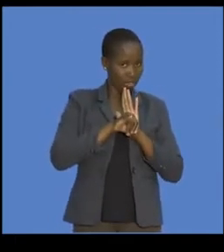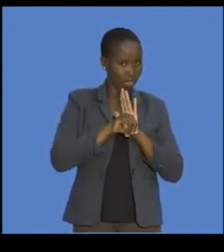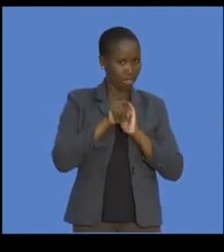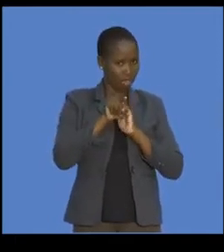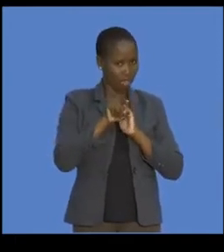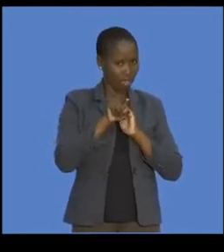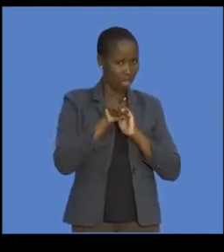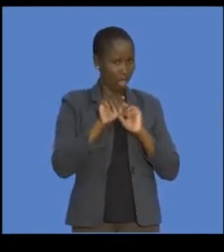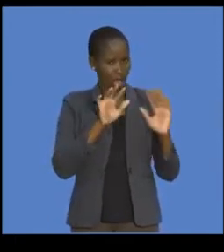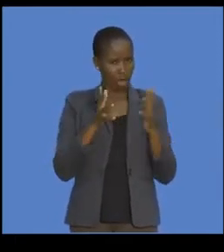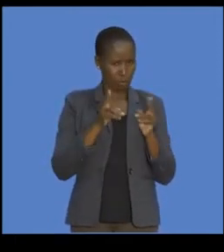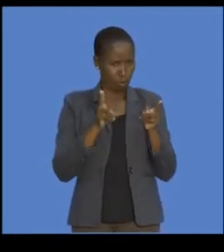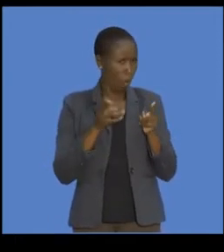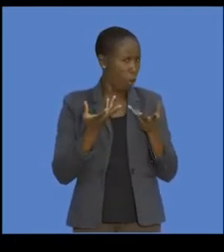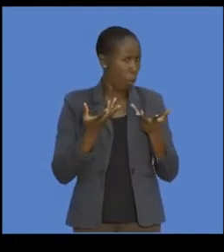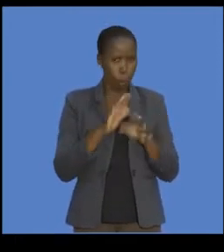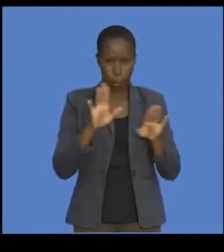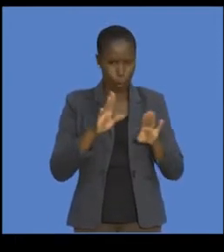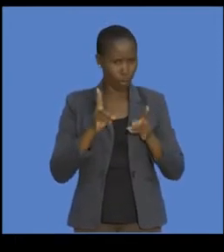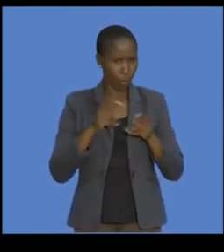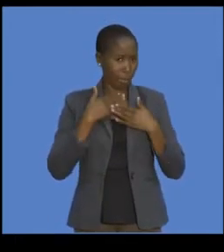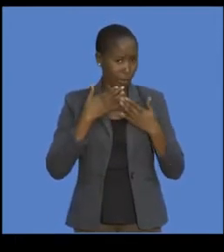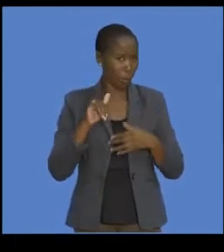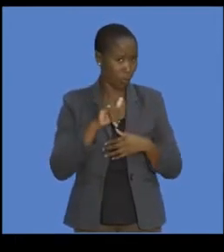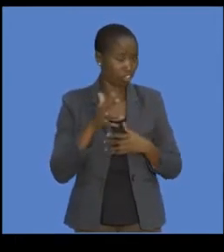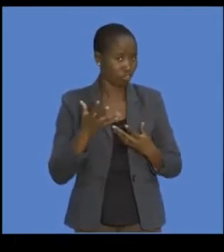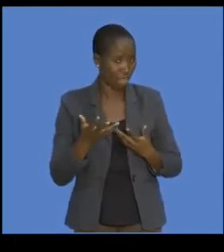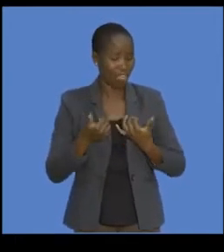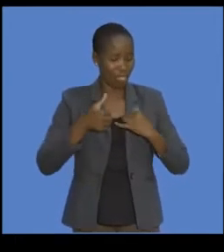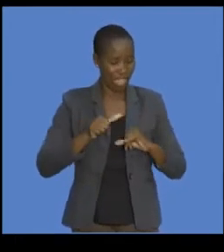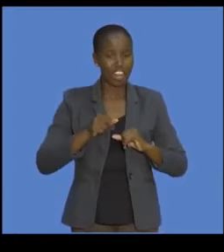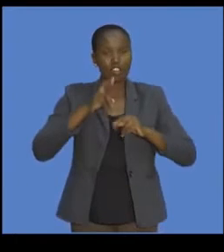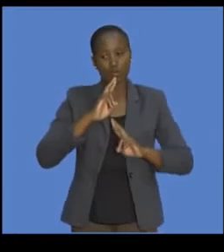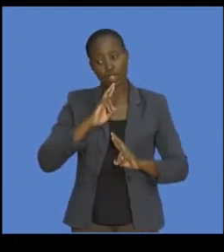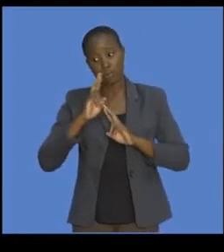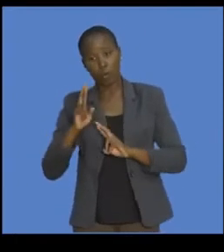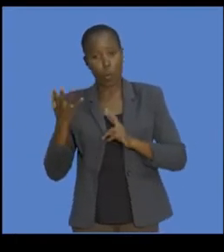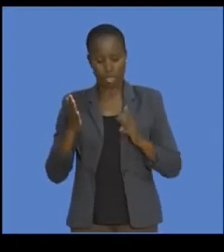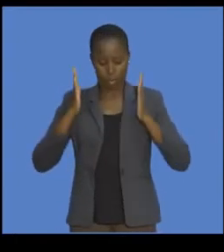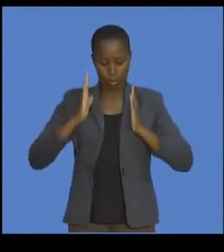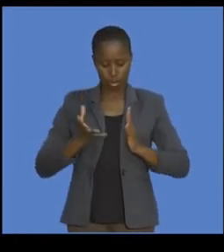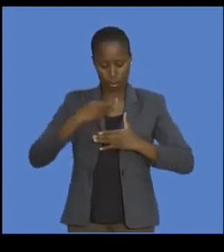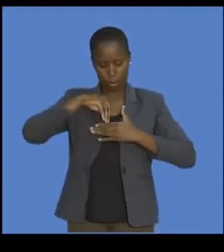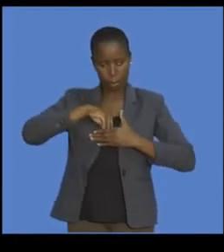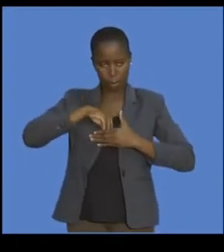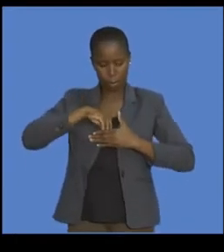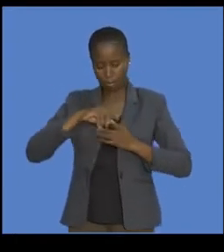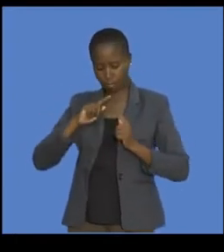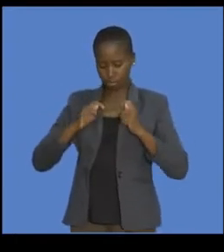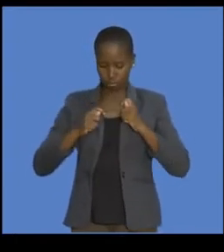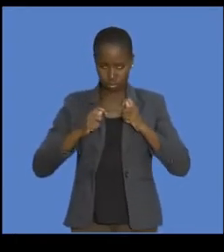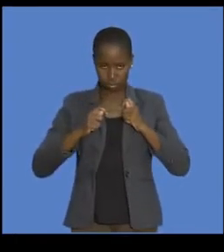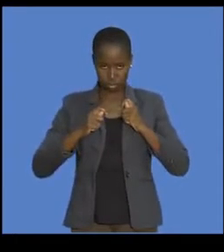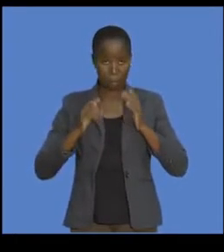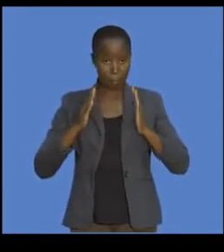homeostasis, where it monitors and responds to the change in the body. The changes in the